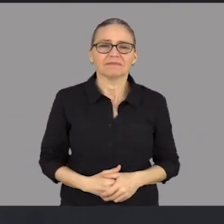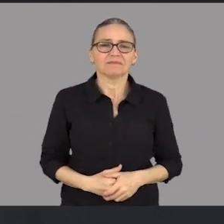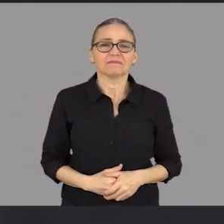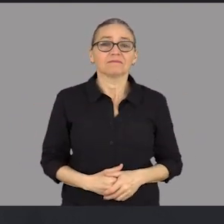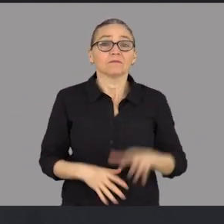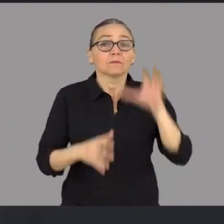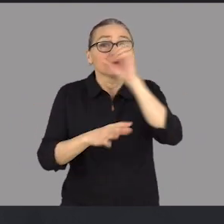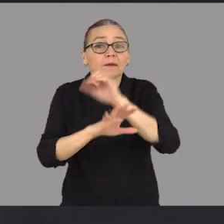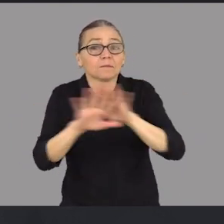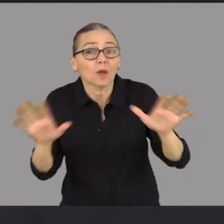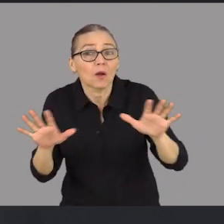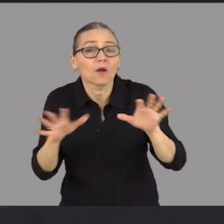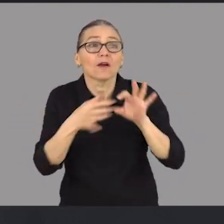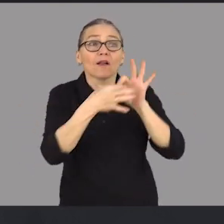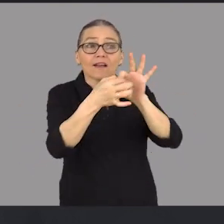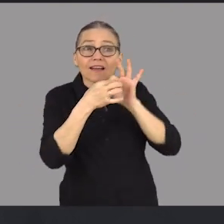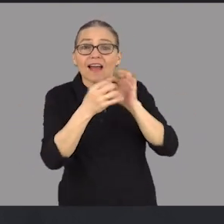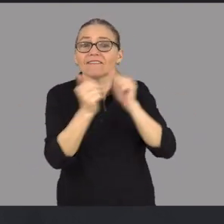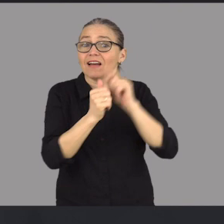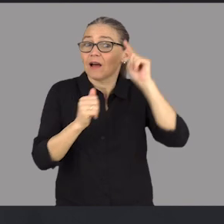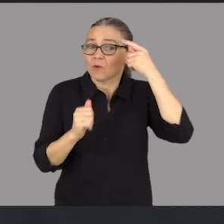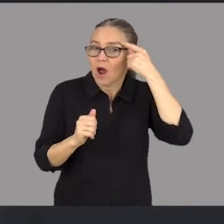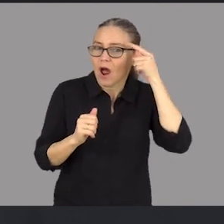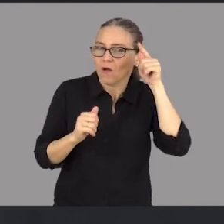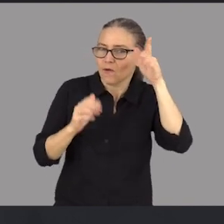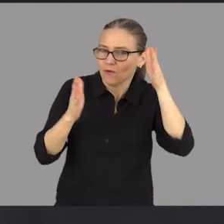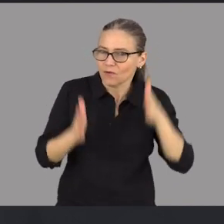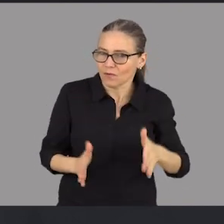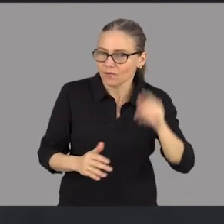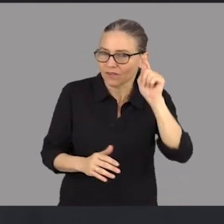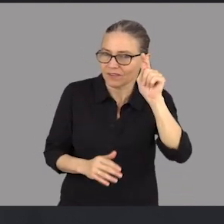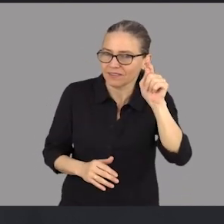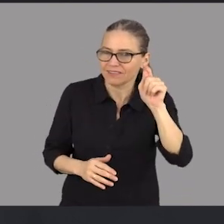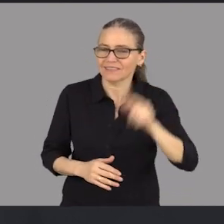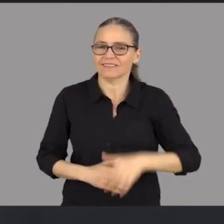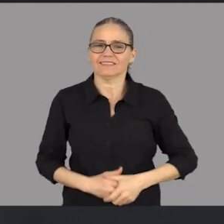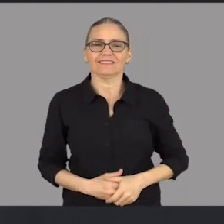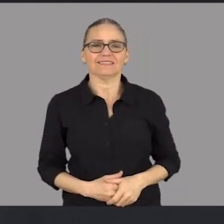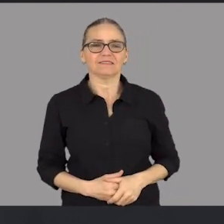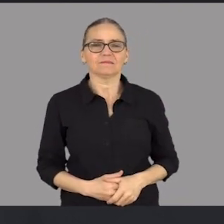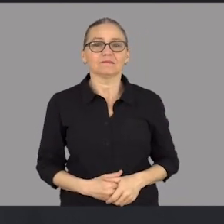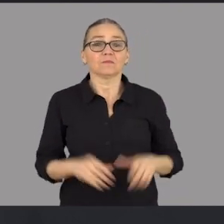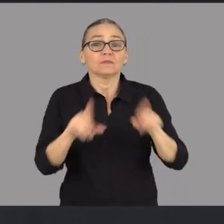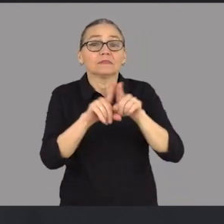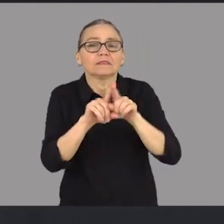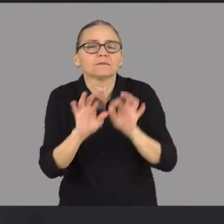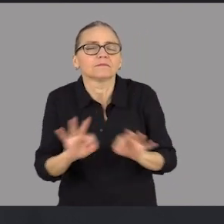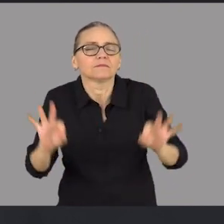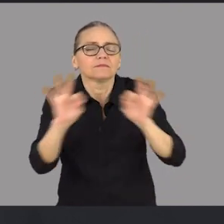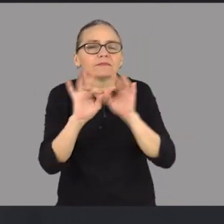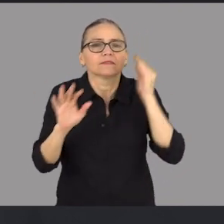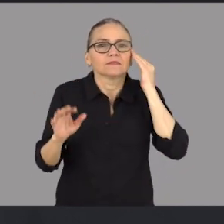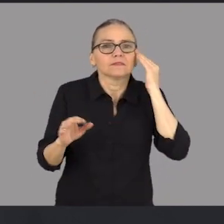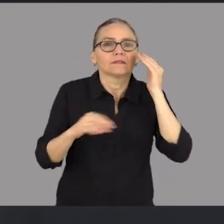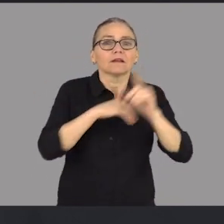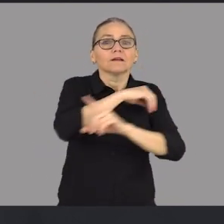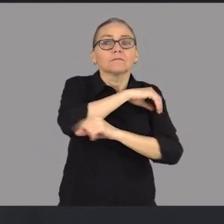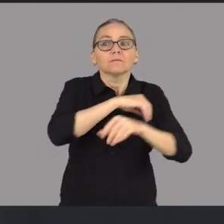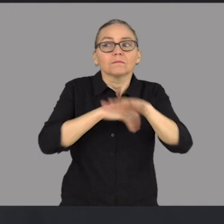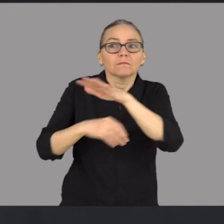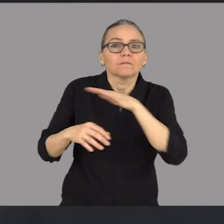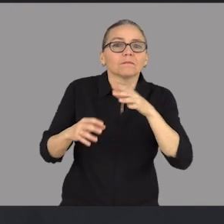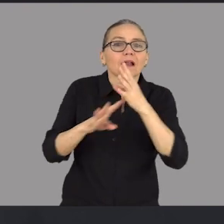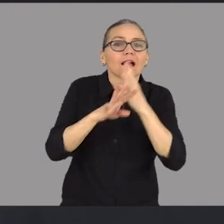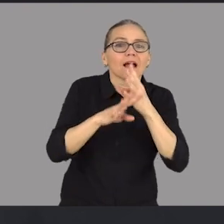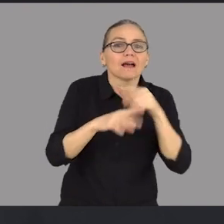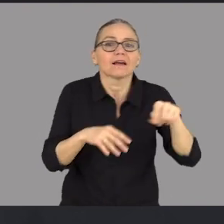And yeah, I go slow, and you're going to have some problems, but I think making sure that you build that relationship with the